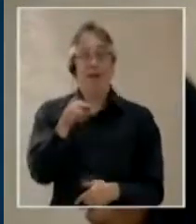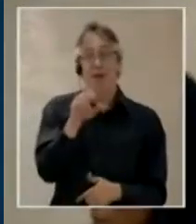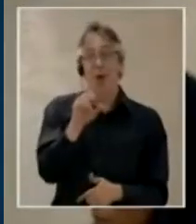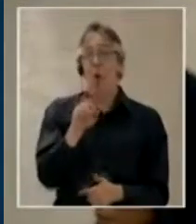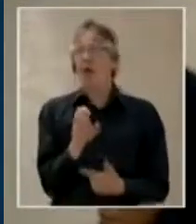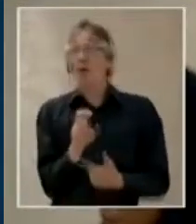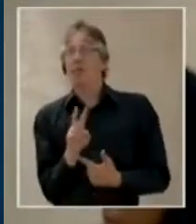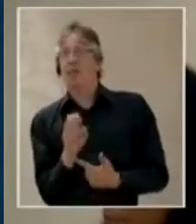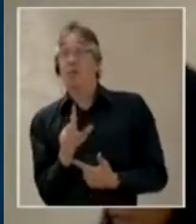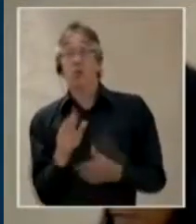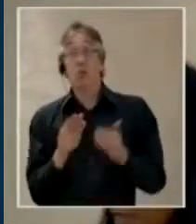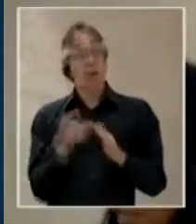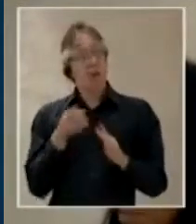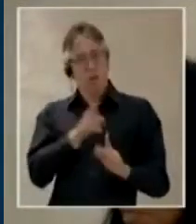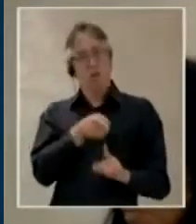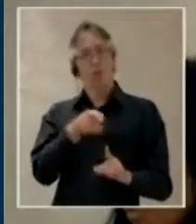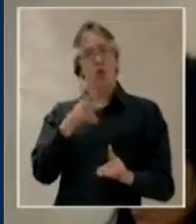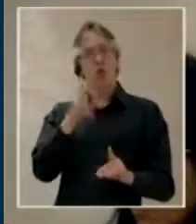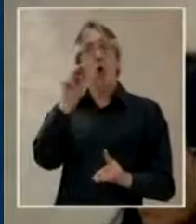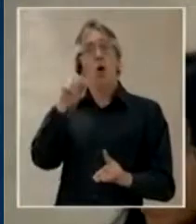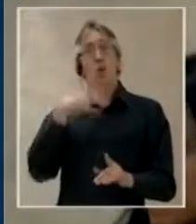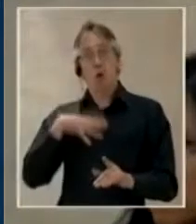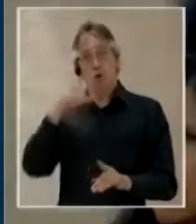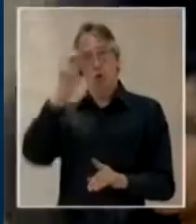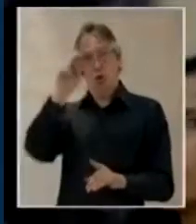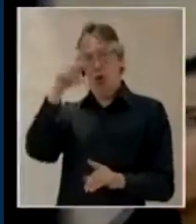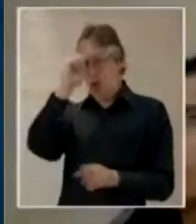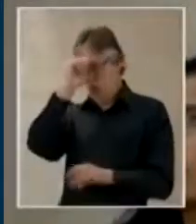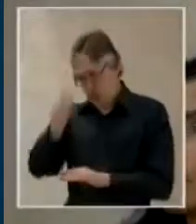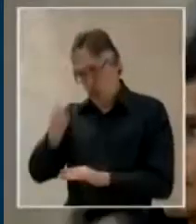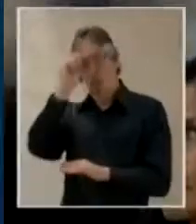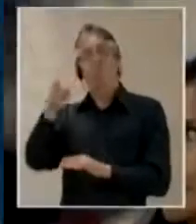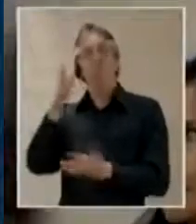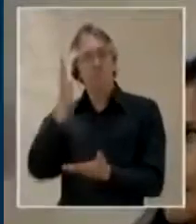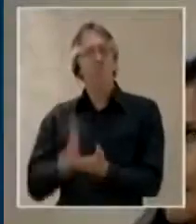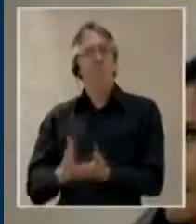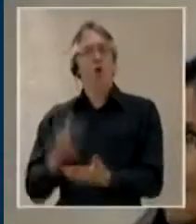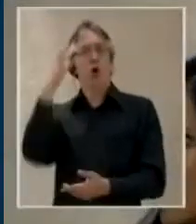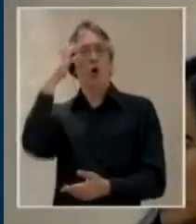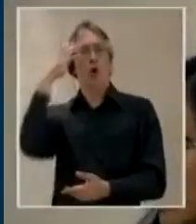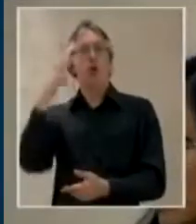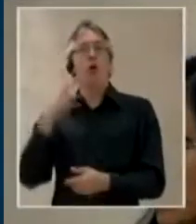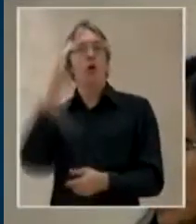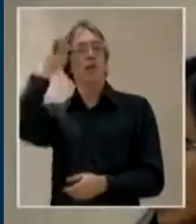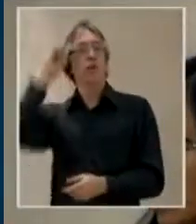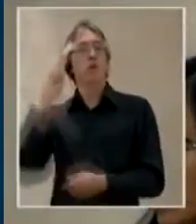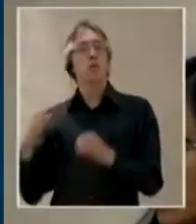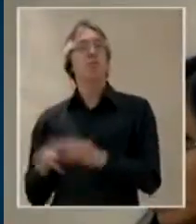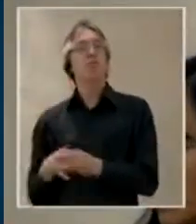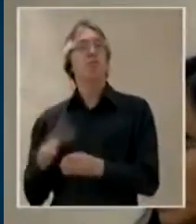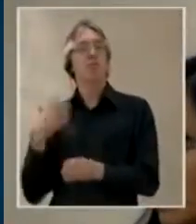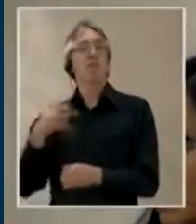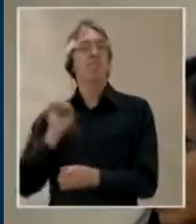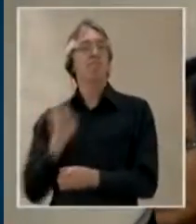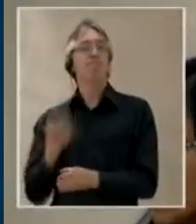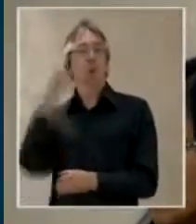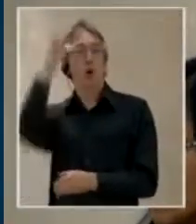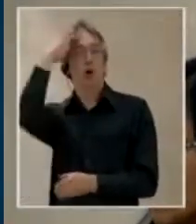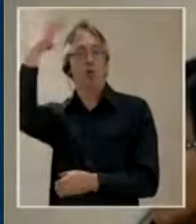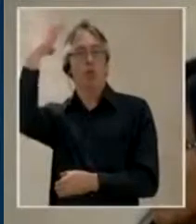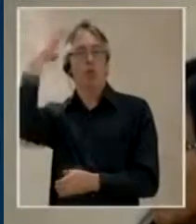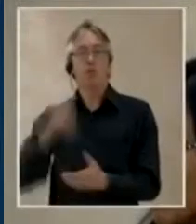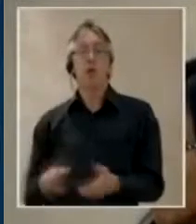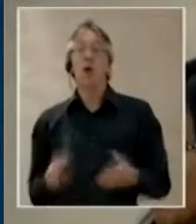society organizations. These recommendations reinforce the spirit and intent of this discussion. The full text of